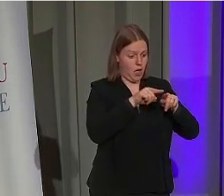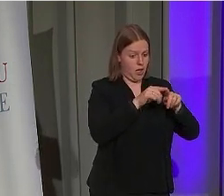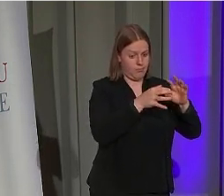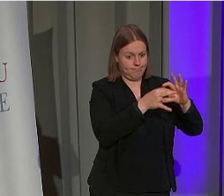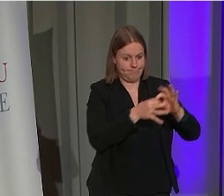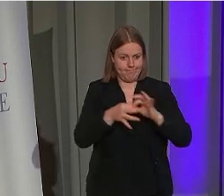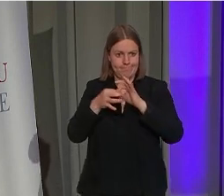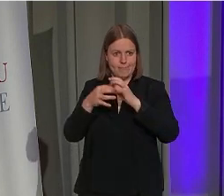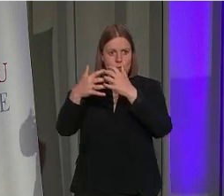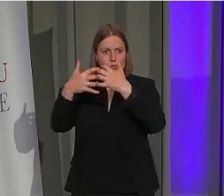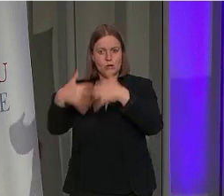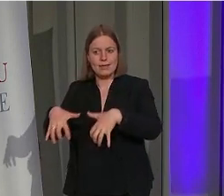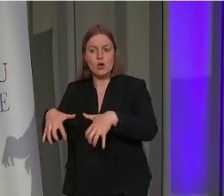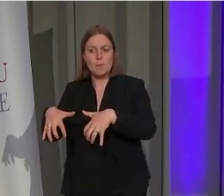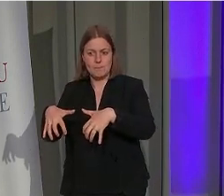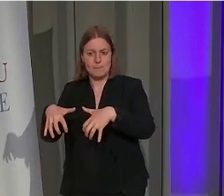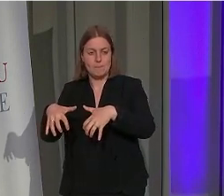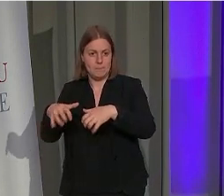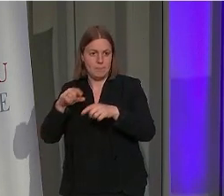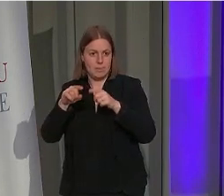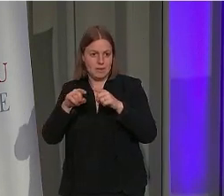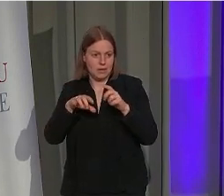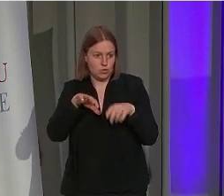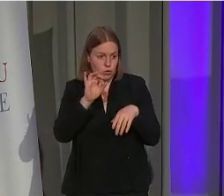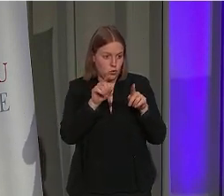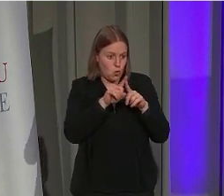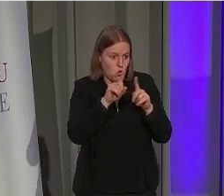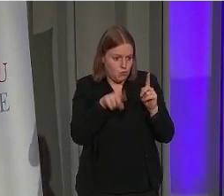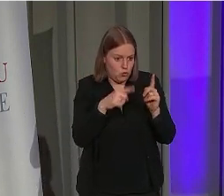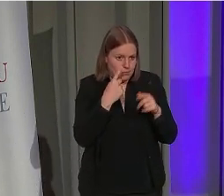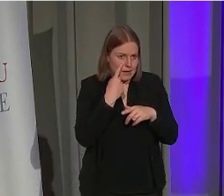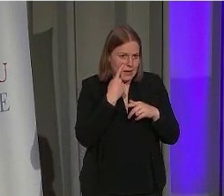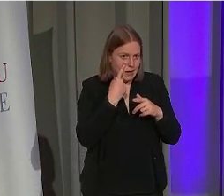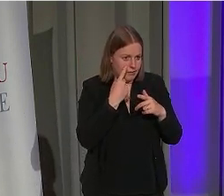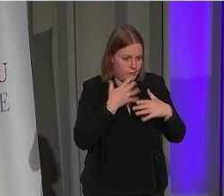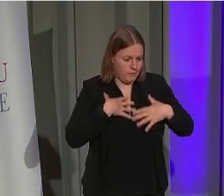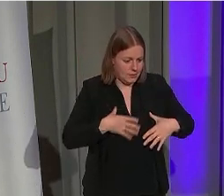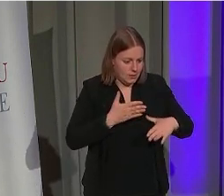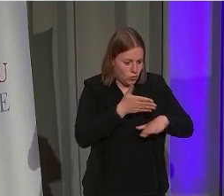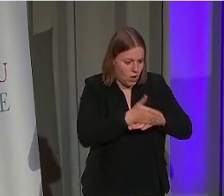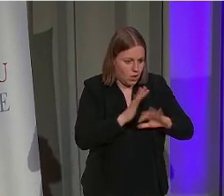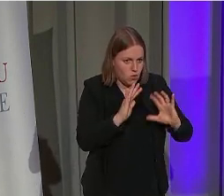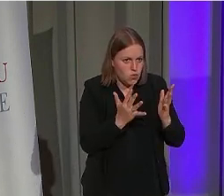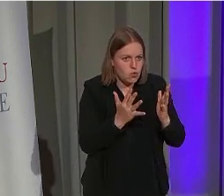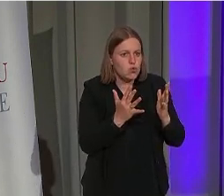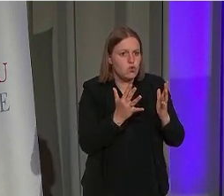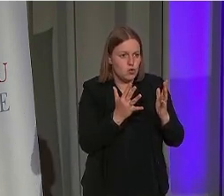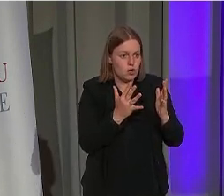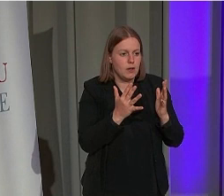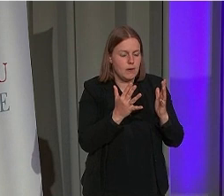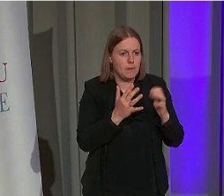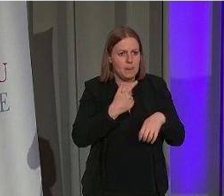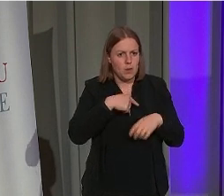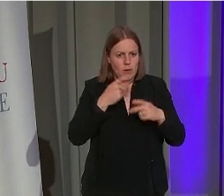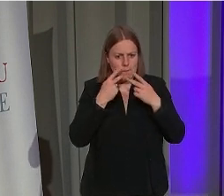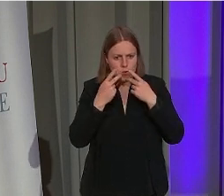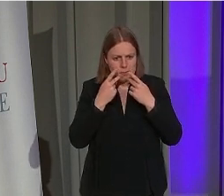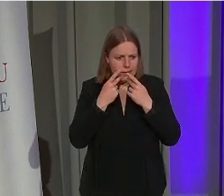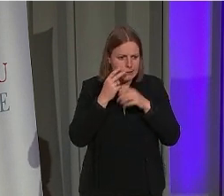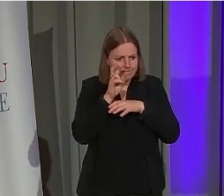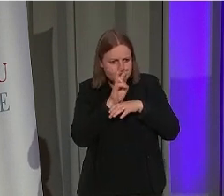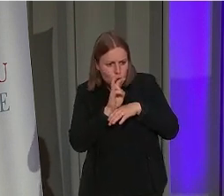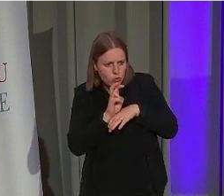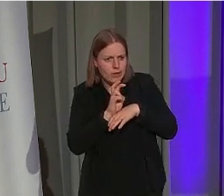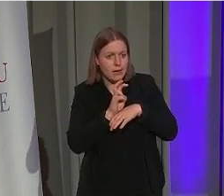buildings are often also used to offer that museum experience, which we should also take into account. And there we